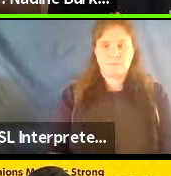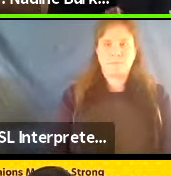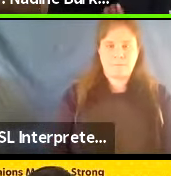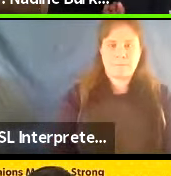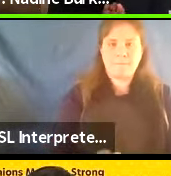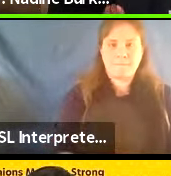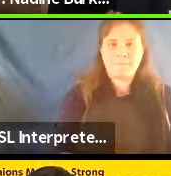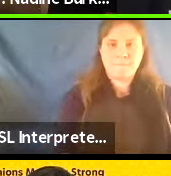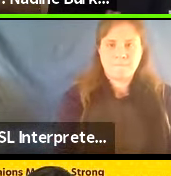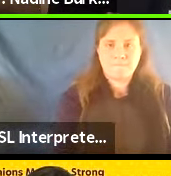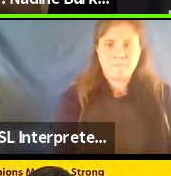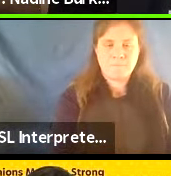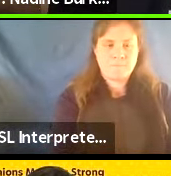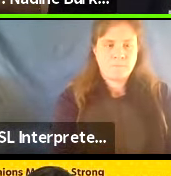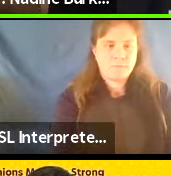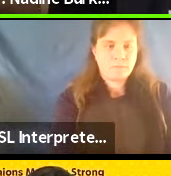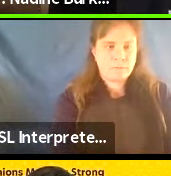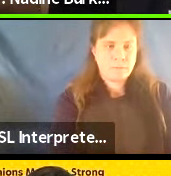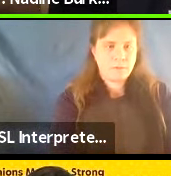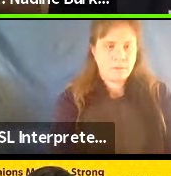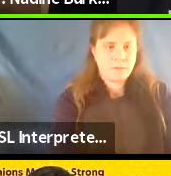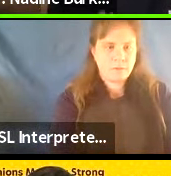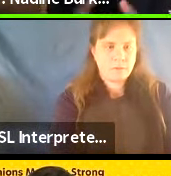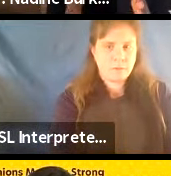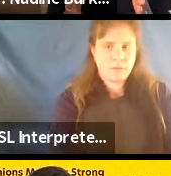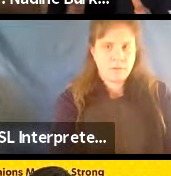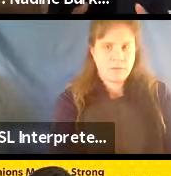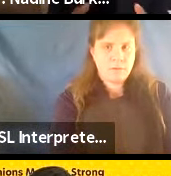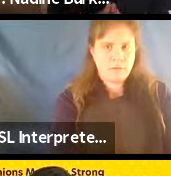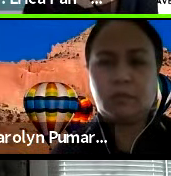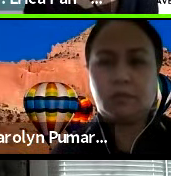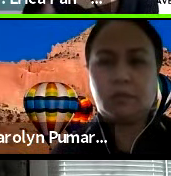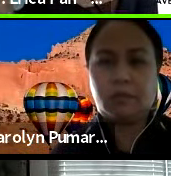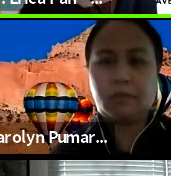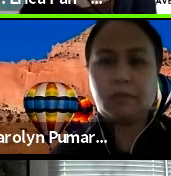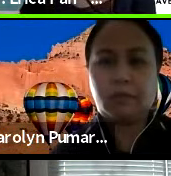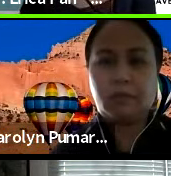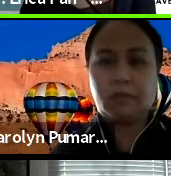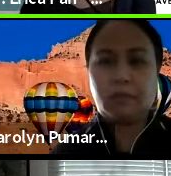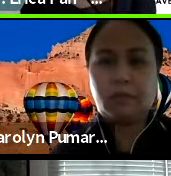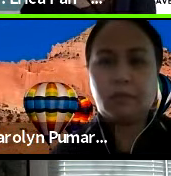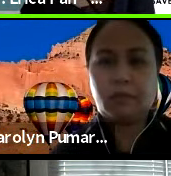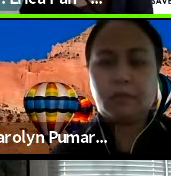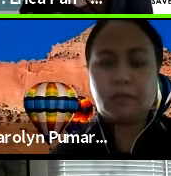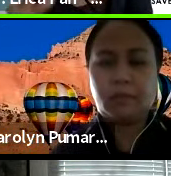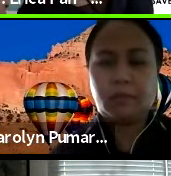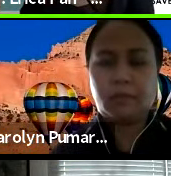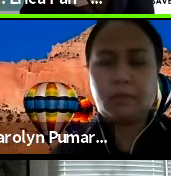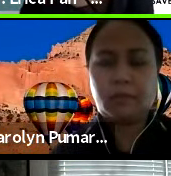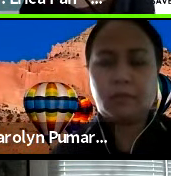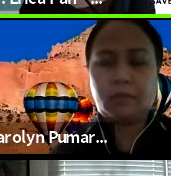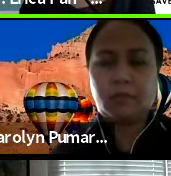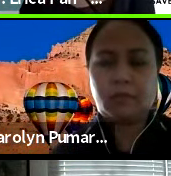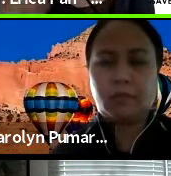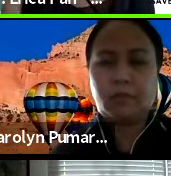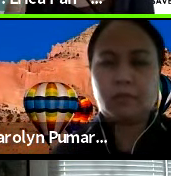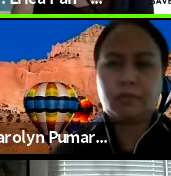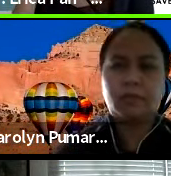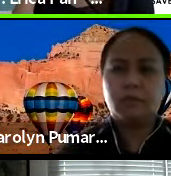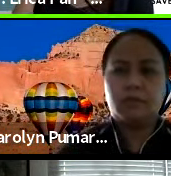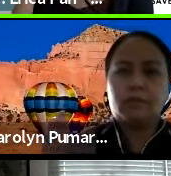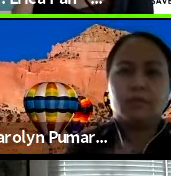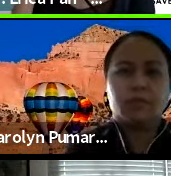million doses per week. Is that correct? Yes. So 1 million doses for this coming week, 1 million doses for the week after, and it looks like 1.2 million